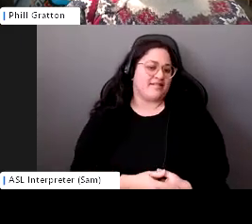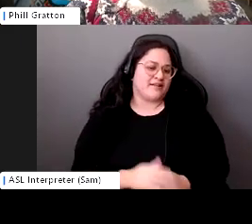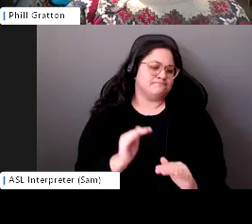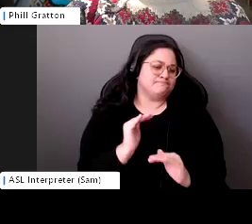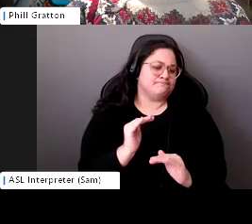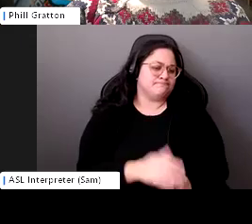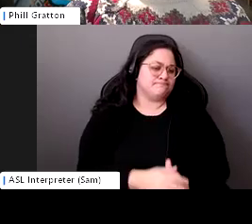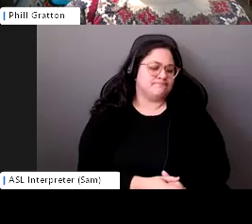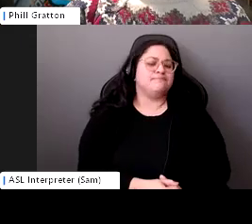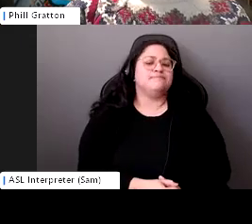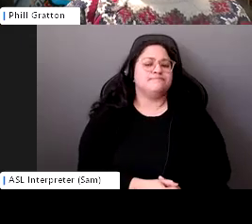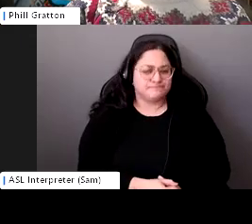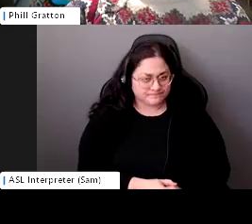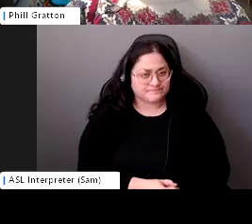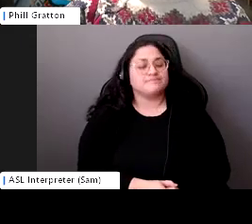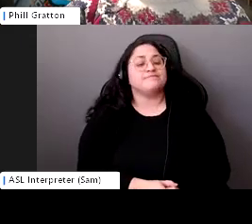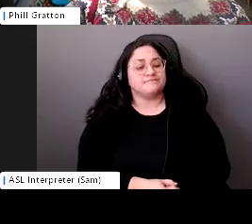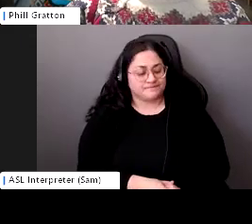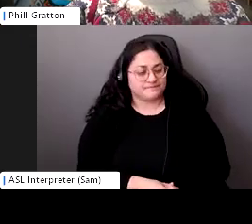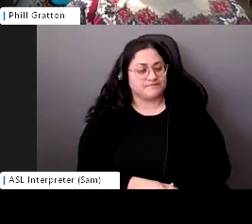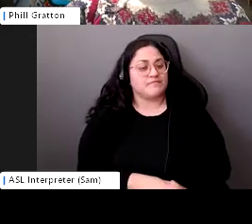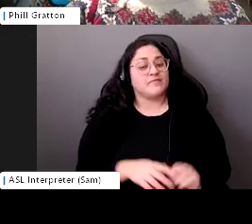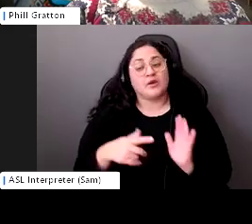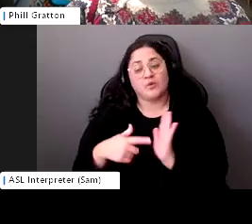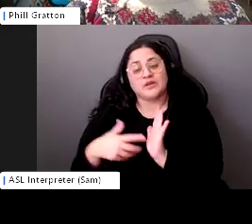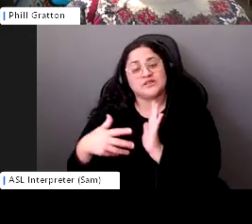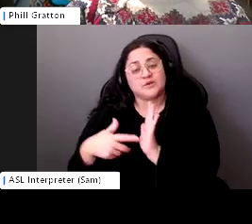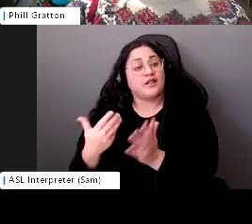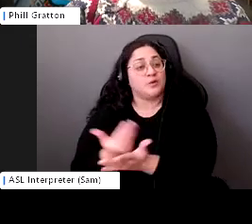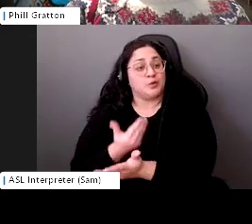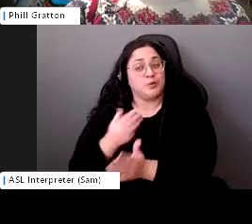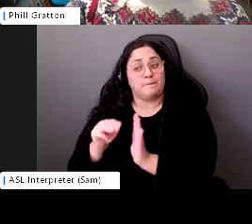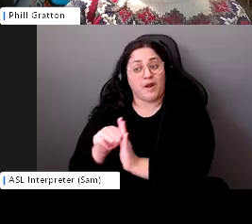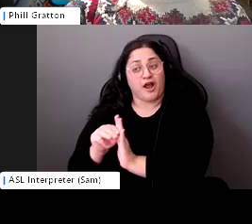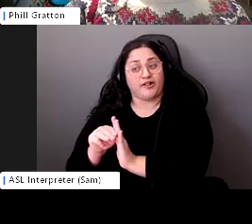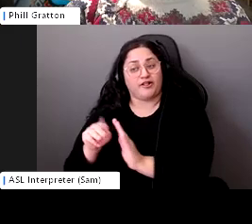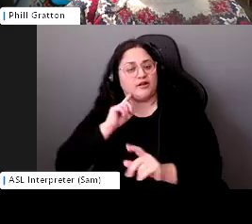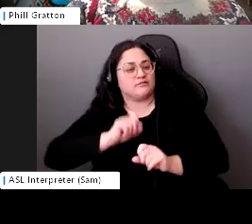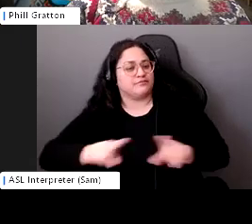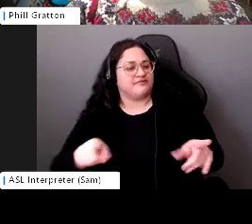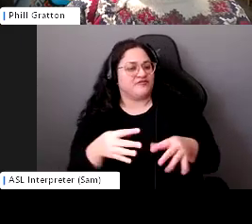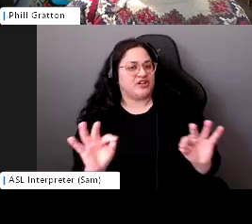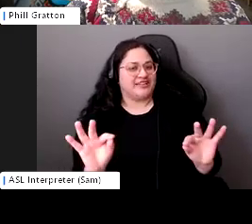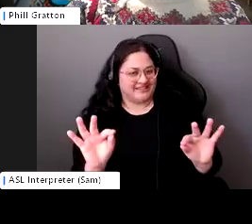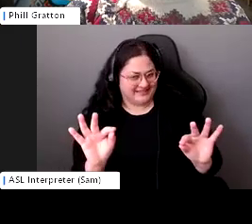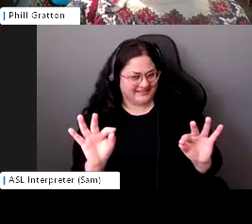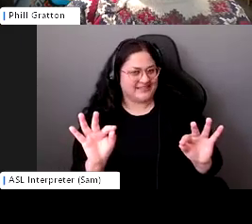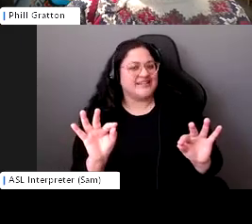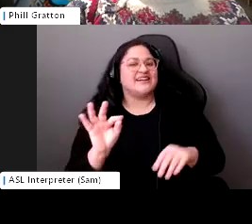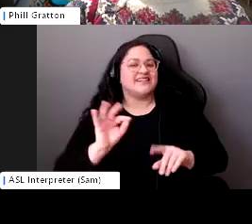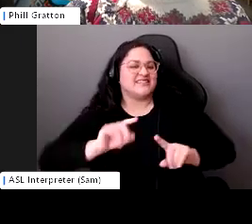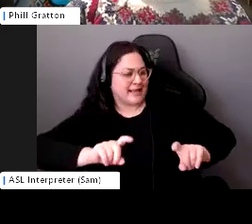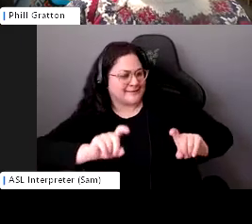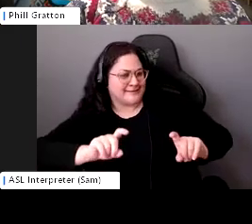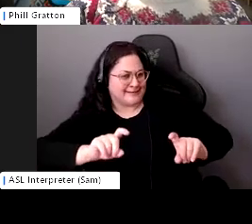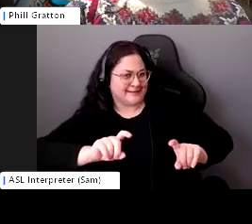newer model to give you a taste of it, if there's a limitation on the number of things you can ask it to do with the newer model, it will just